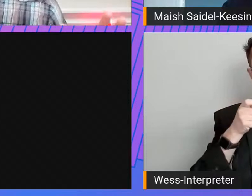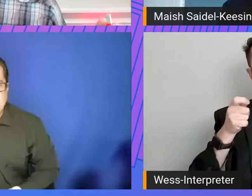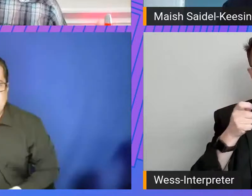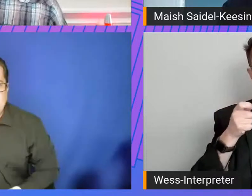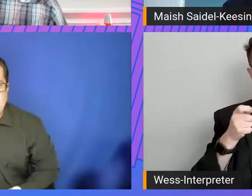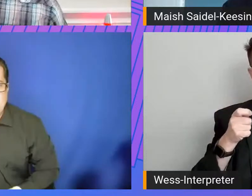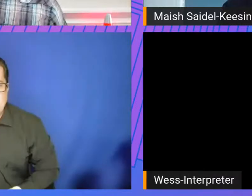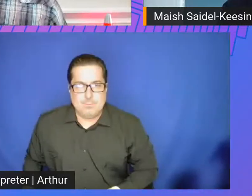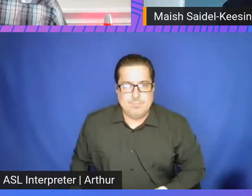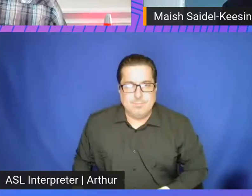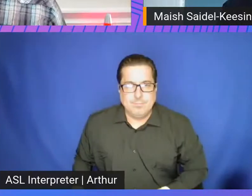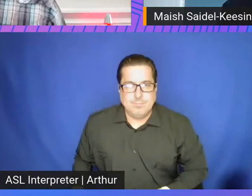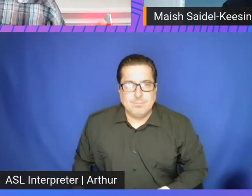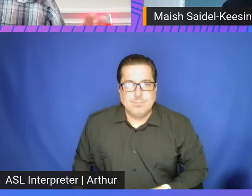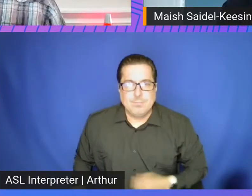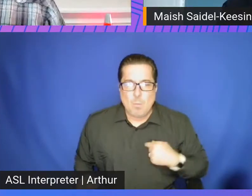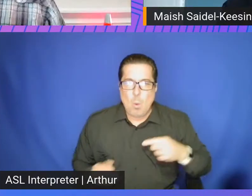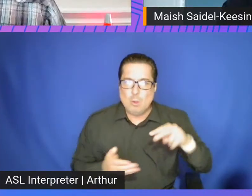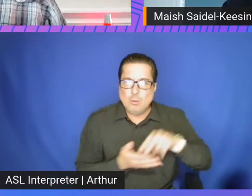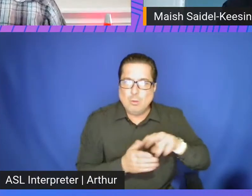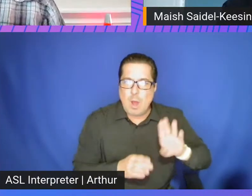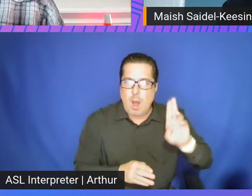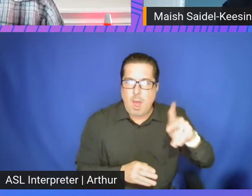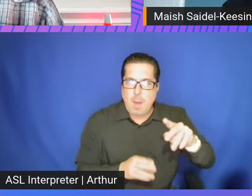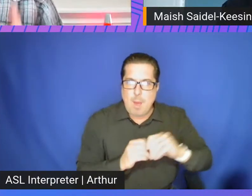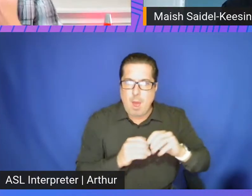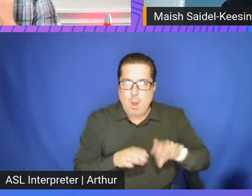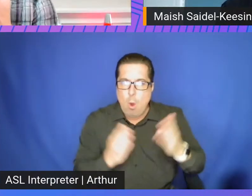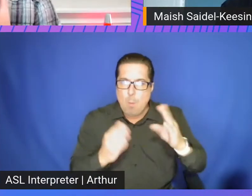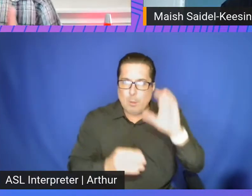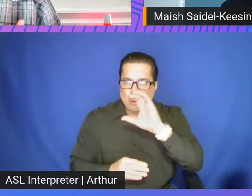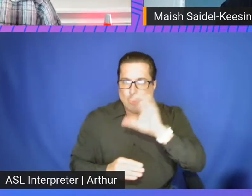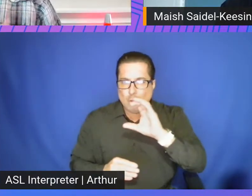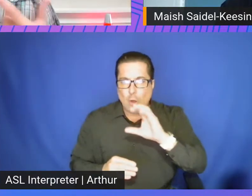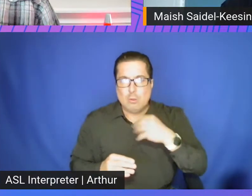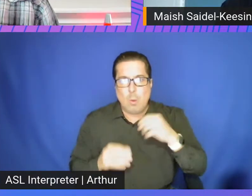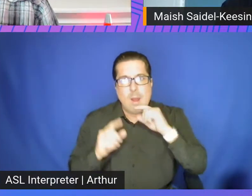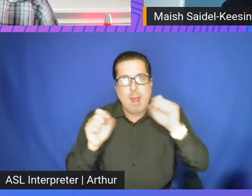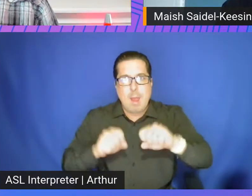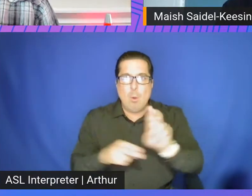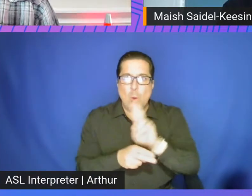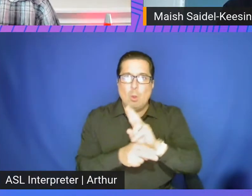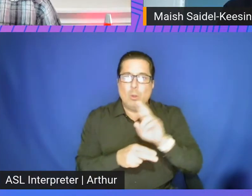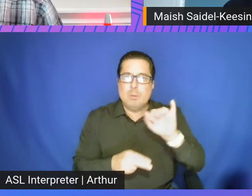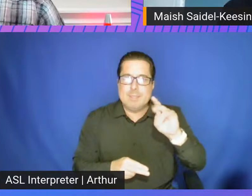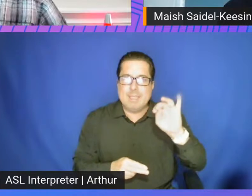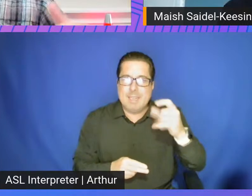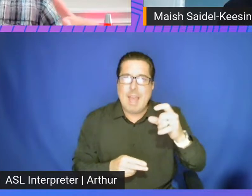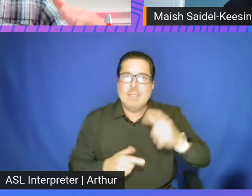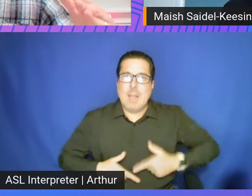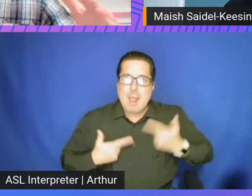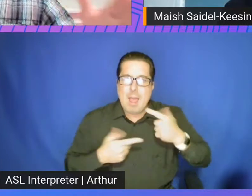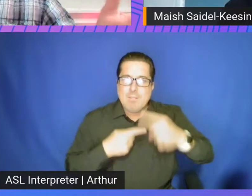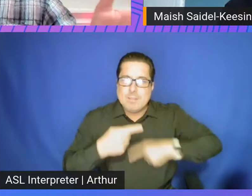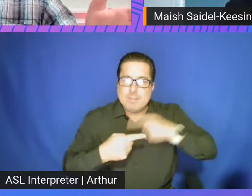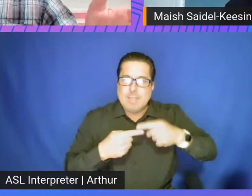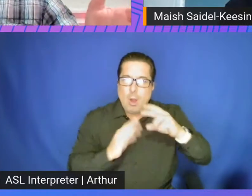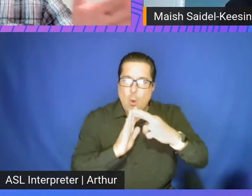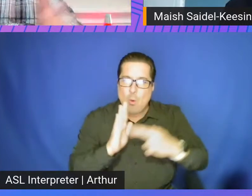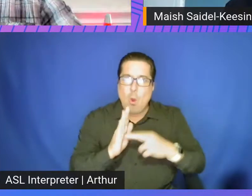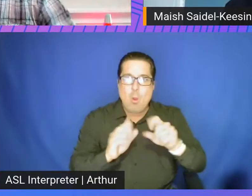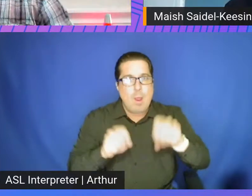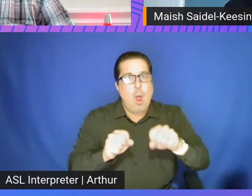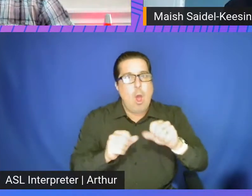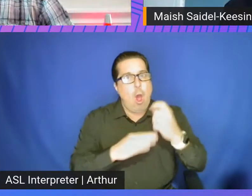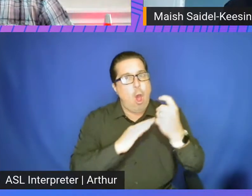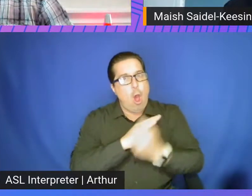stood up an OpenSearch cluster. We're able to then use inside of OpenSearch. You've got index lifecycle rules, so we could automatically